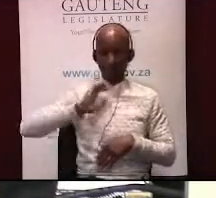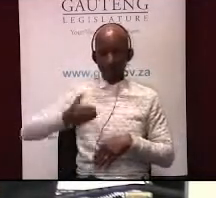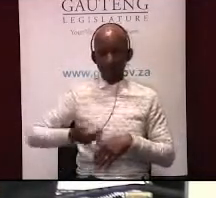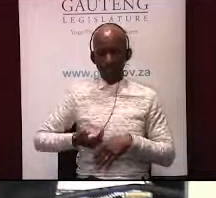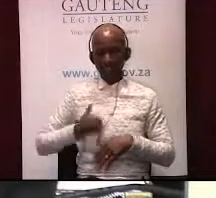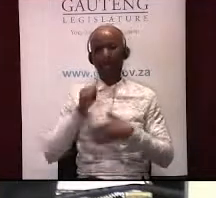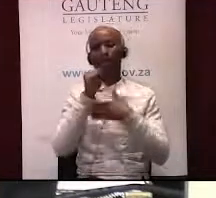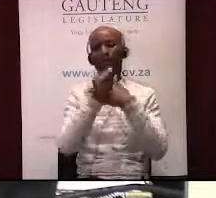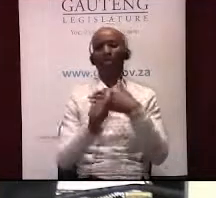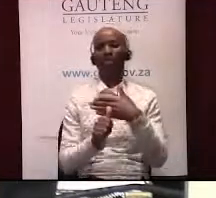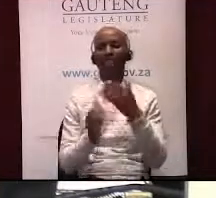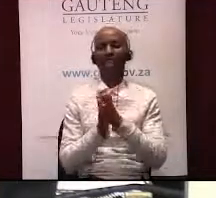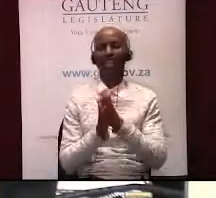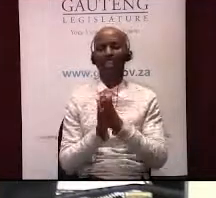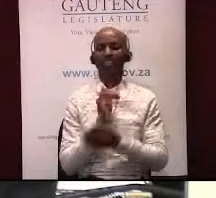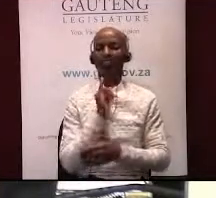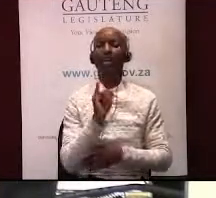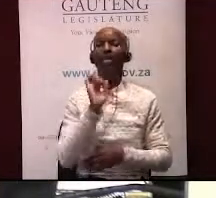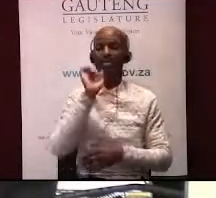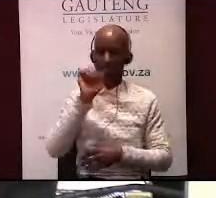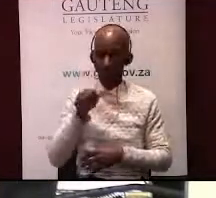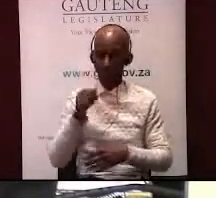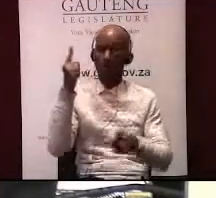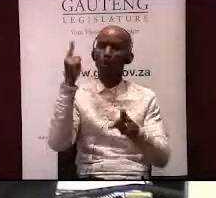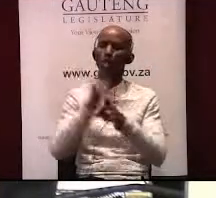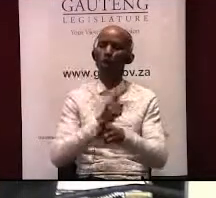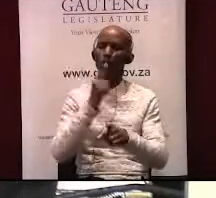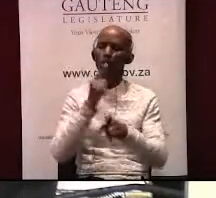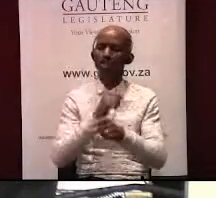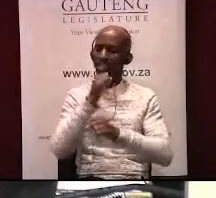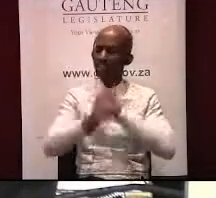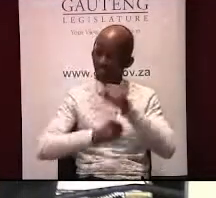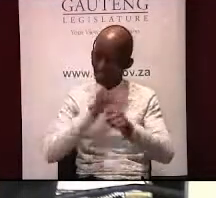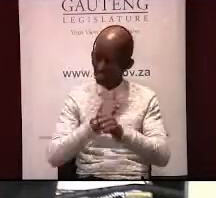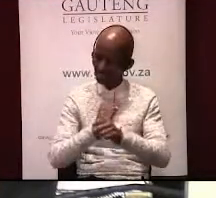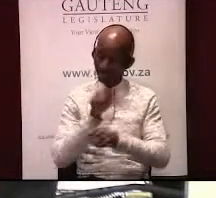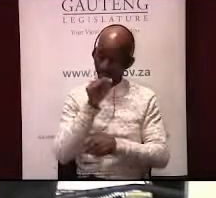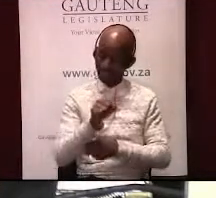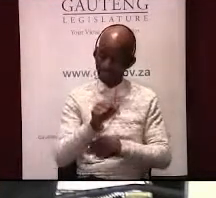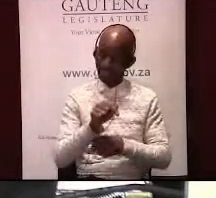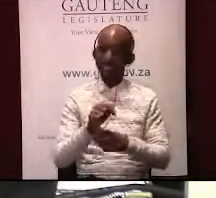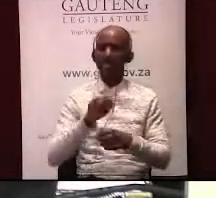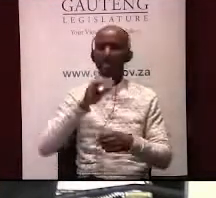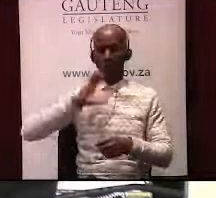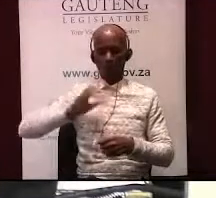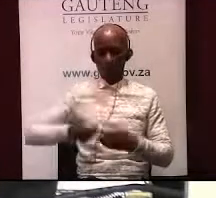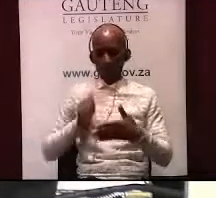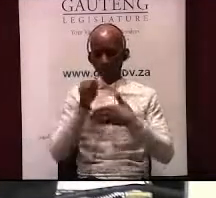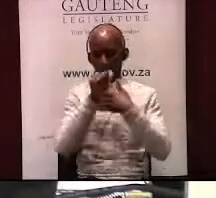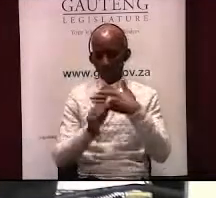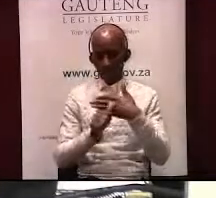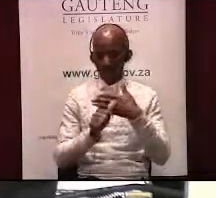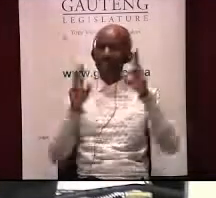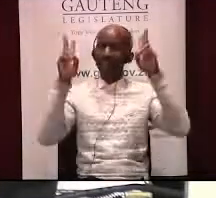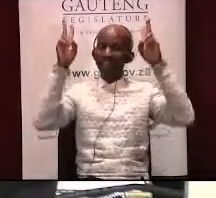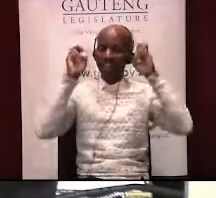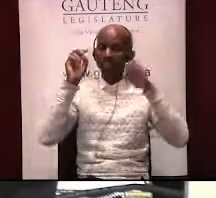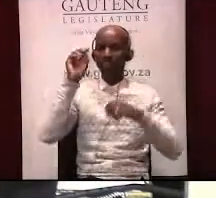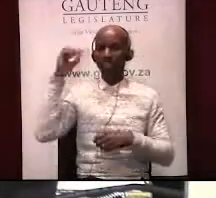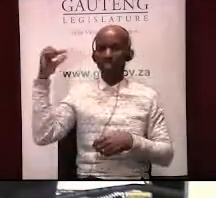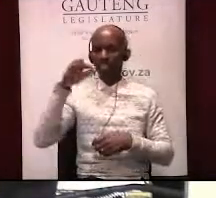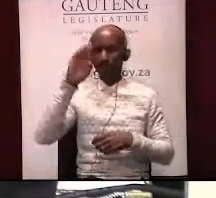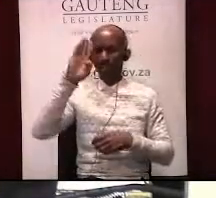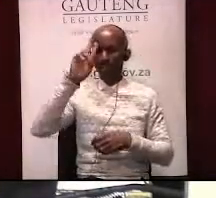Month. And it's very funny that every time, every year during Women's Month, the issue of GBV